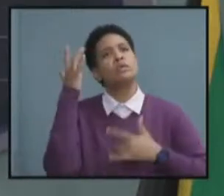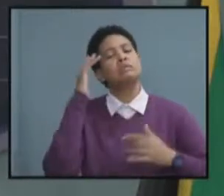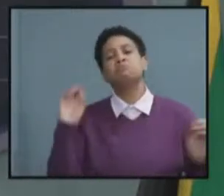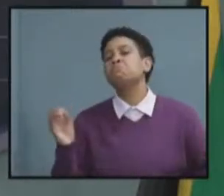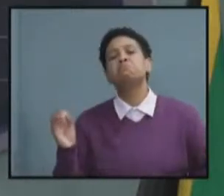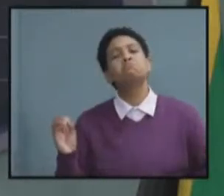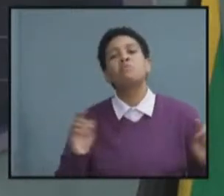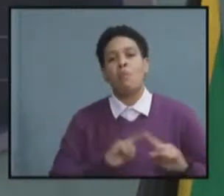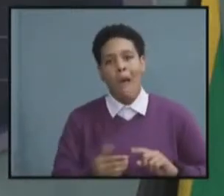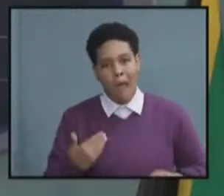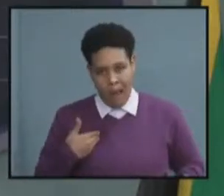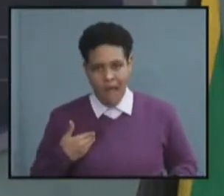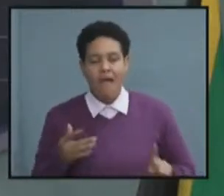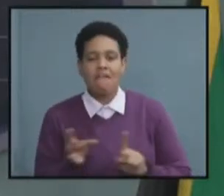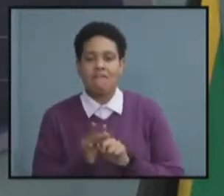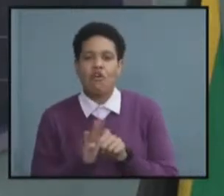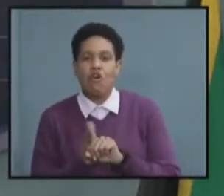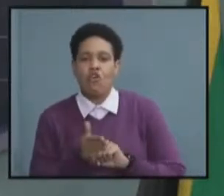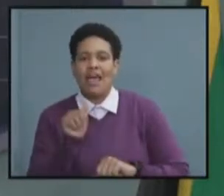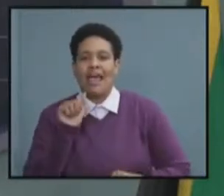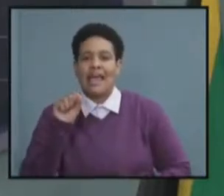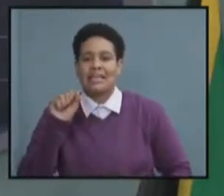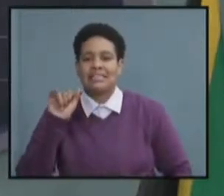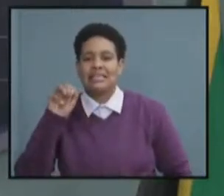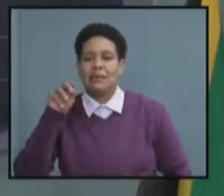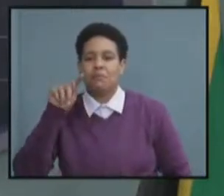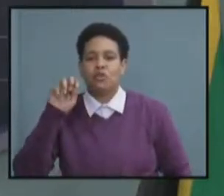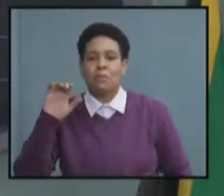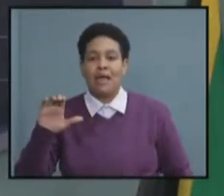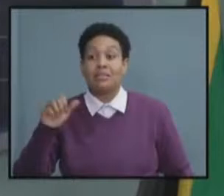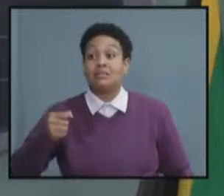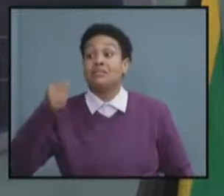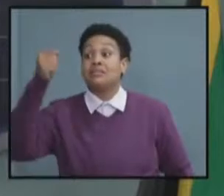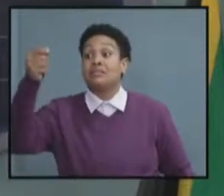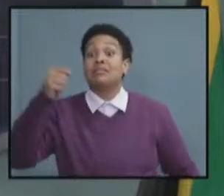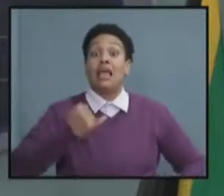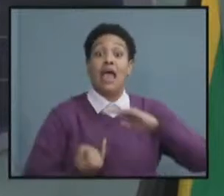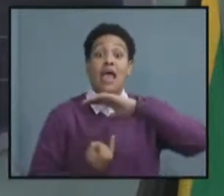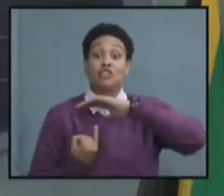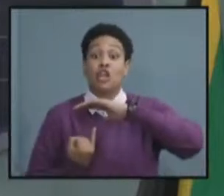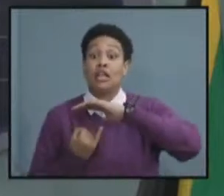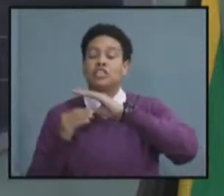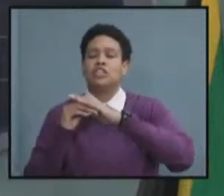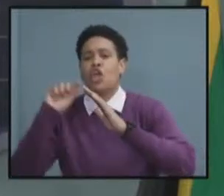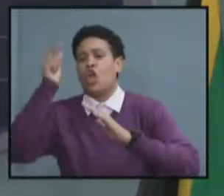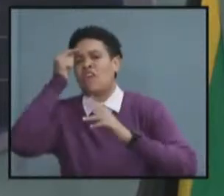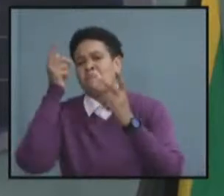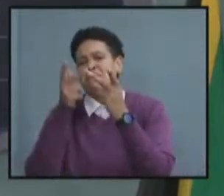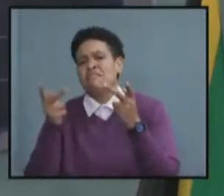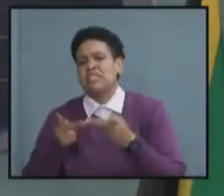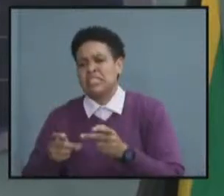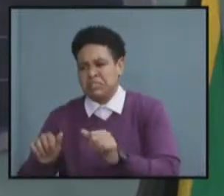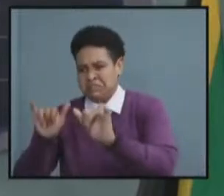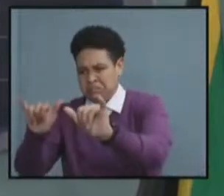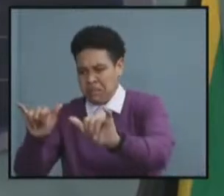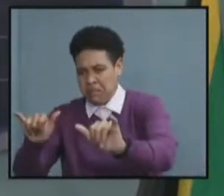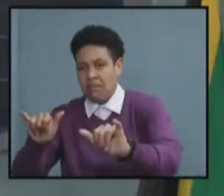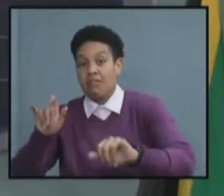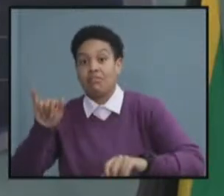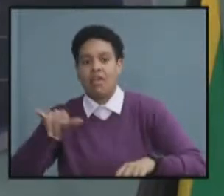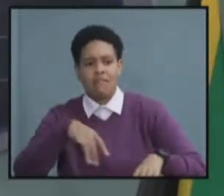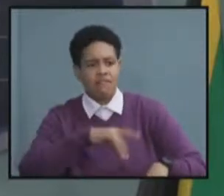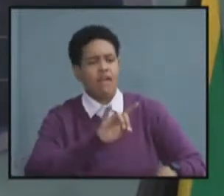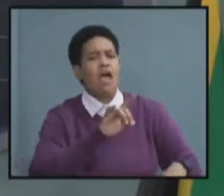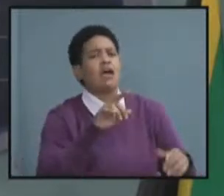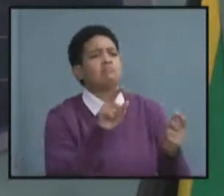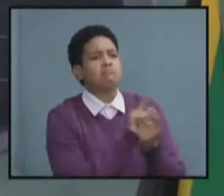into isolation in a government facility. Since that discovery, contact tracing has